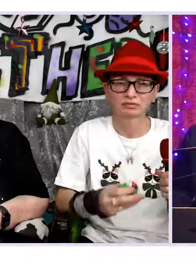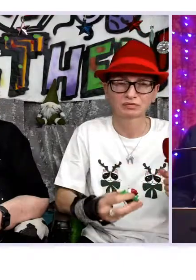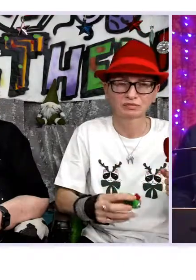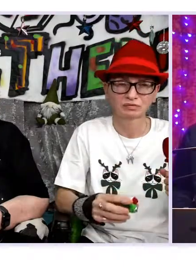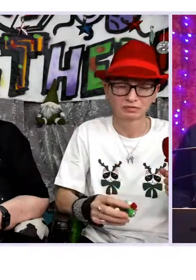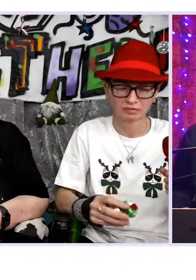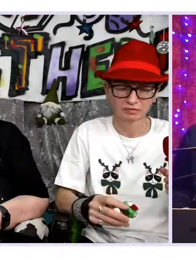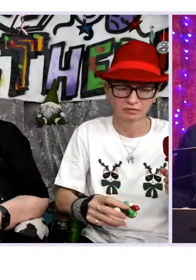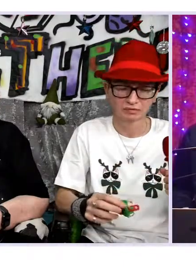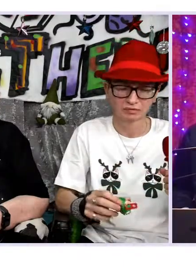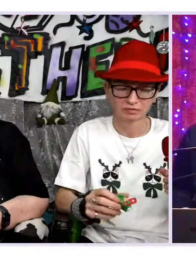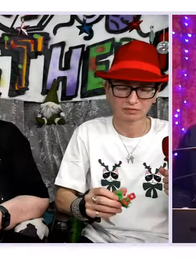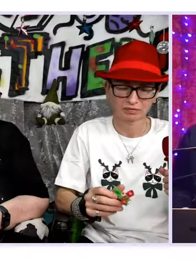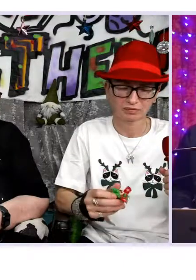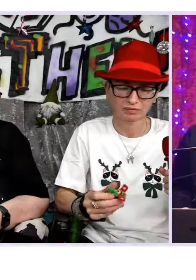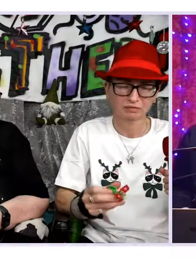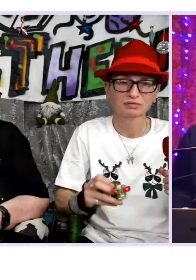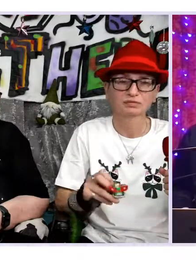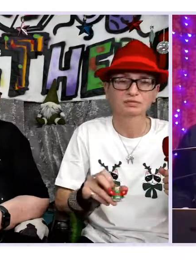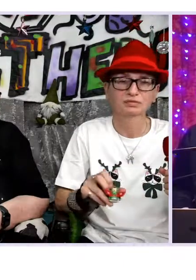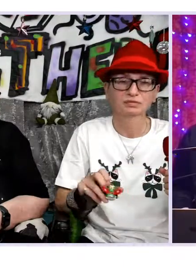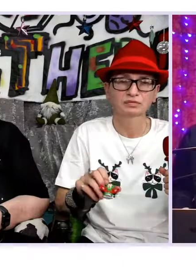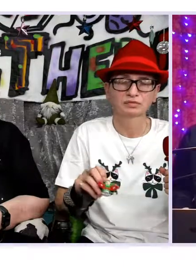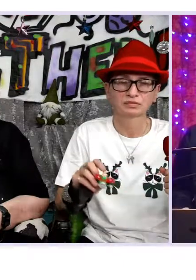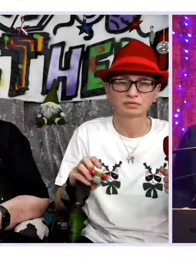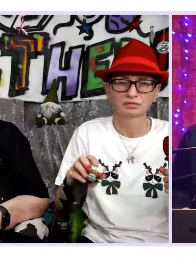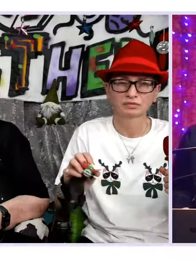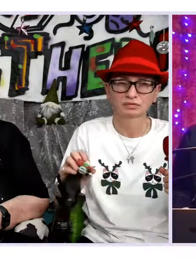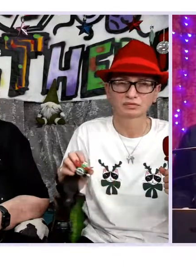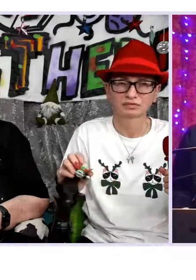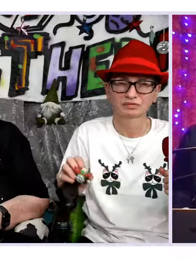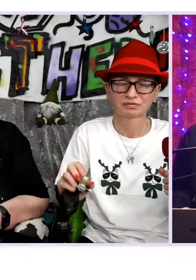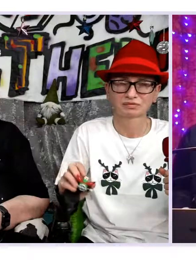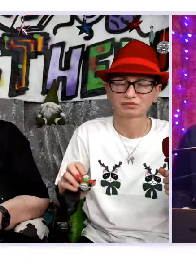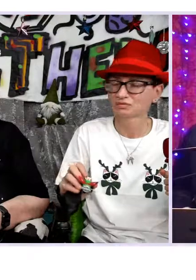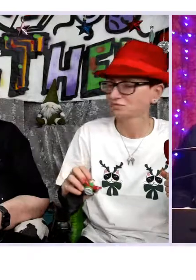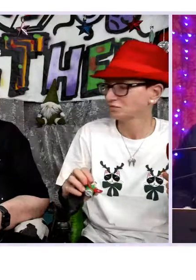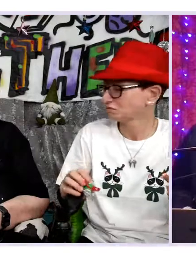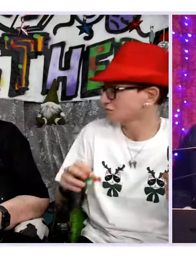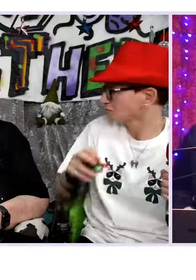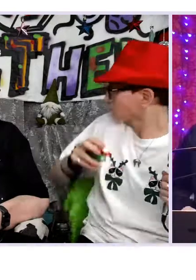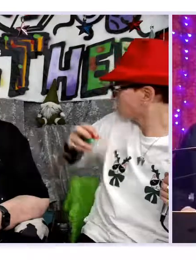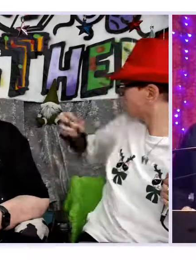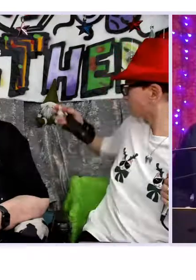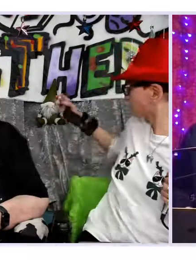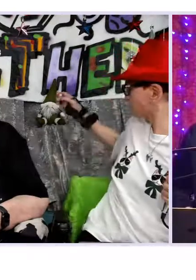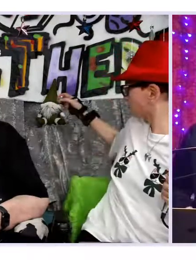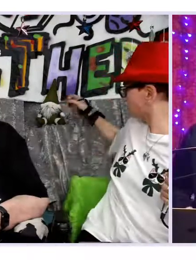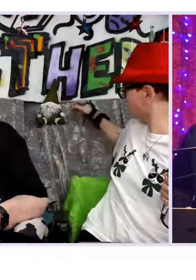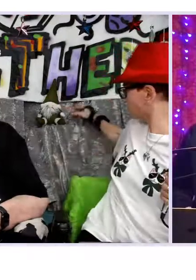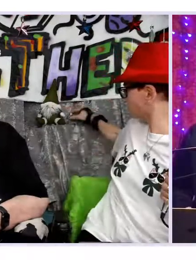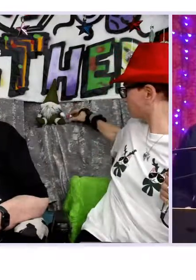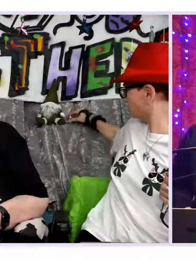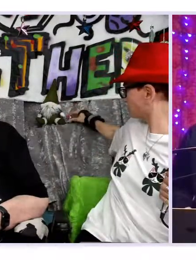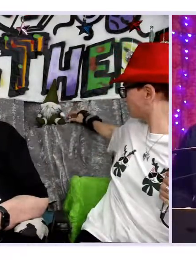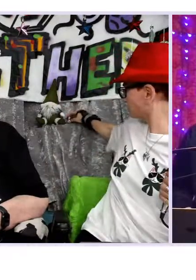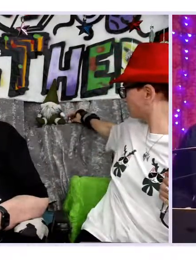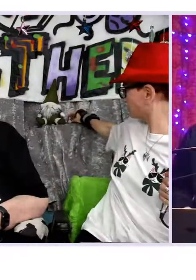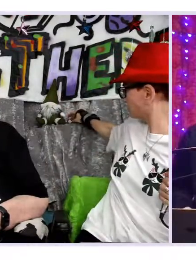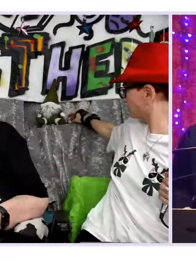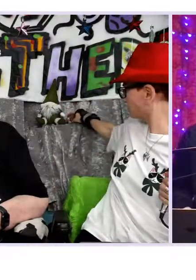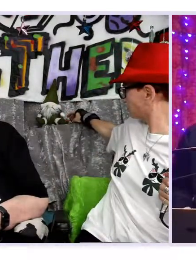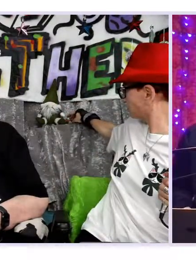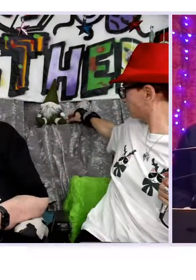2077, which is a kind of very kind of hotly anticipated game. I think would probably be the best